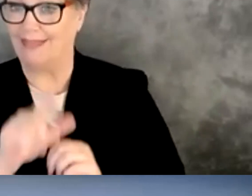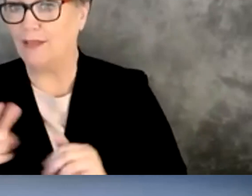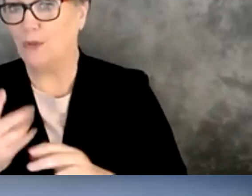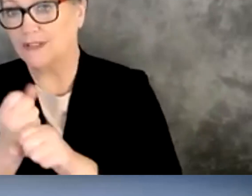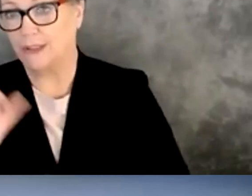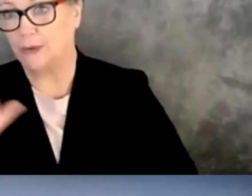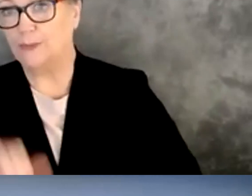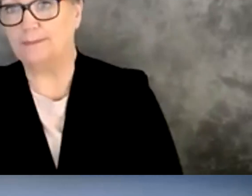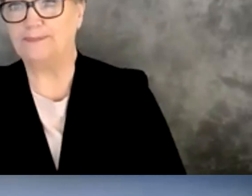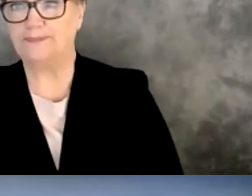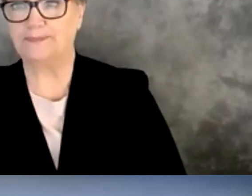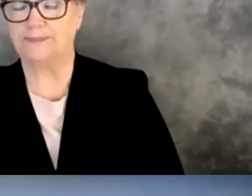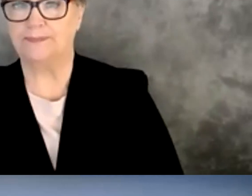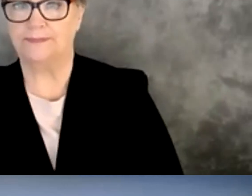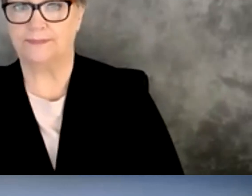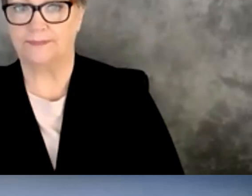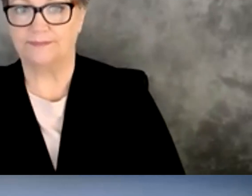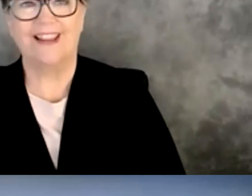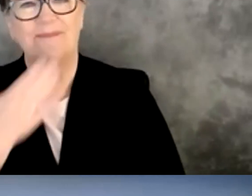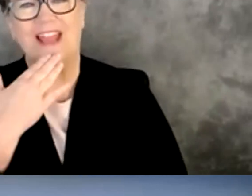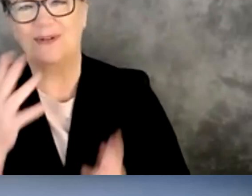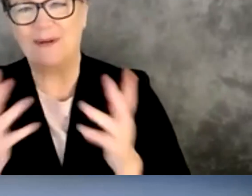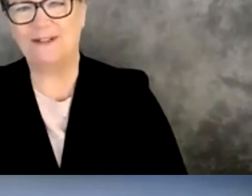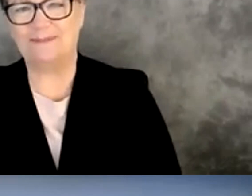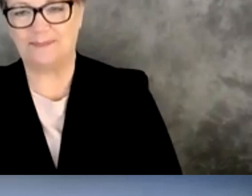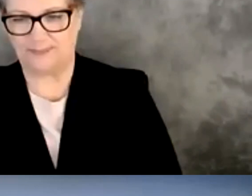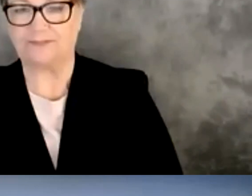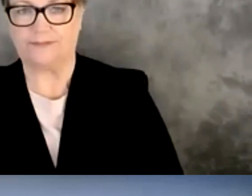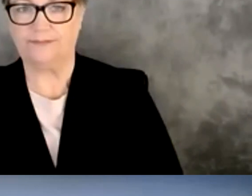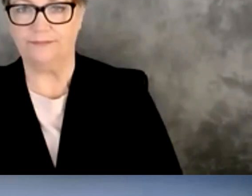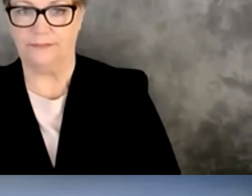as well. Thank you so much.